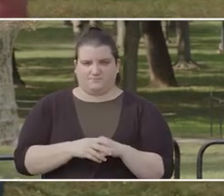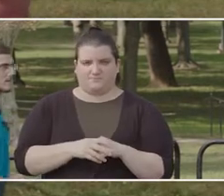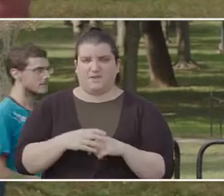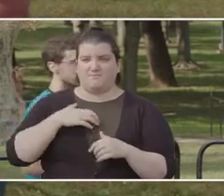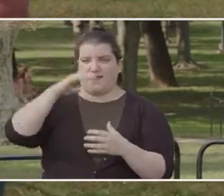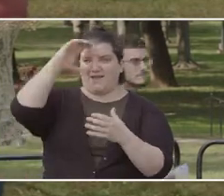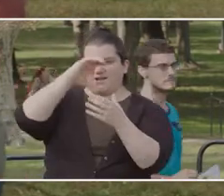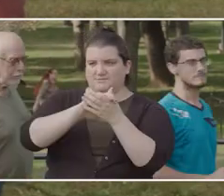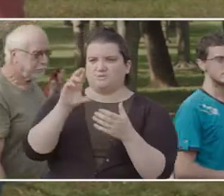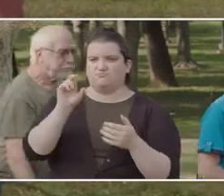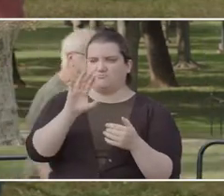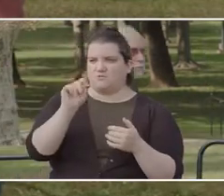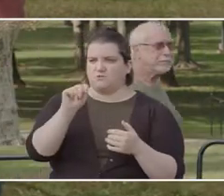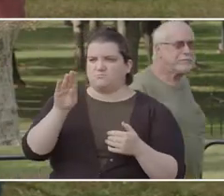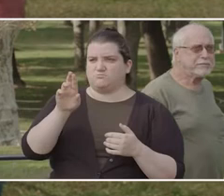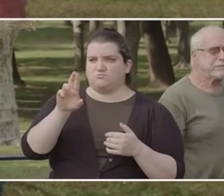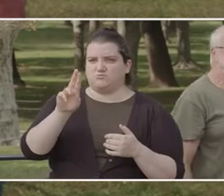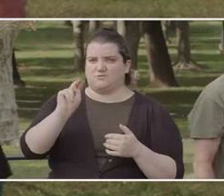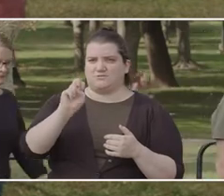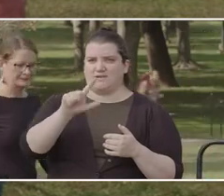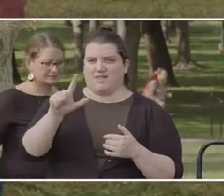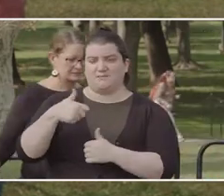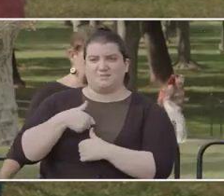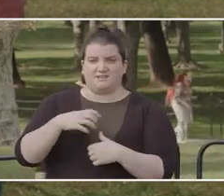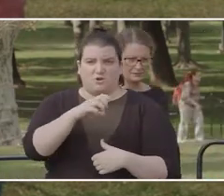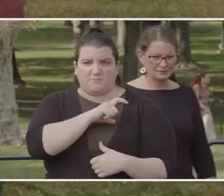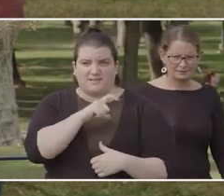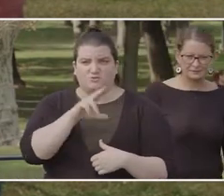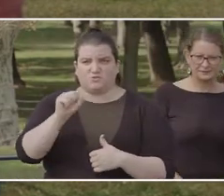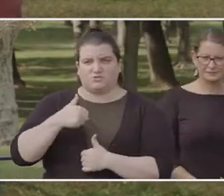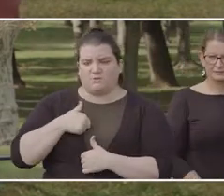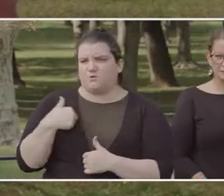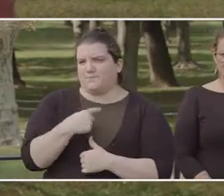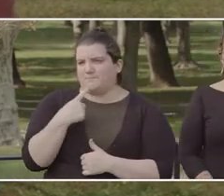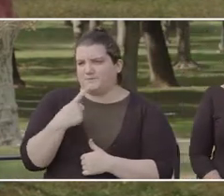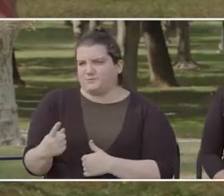My husband, Robert Bruno, Military Police, U.S. Army. We miss you.